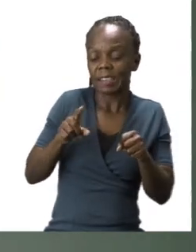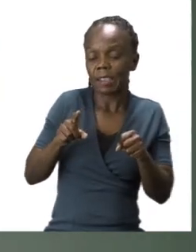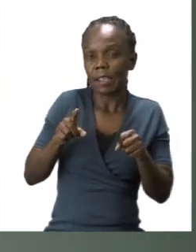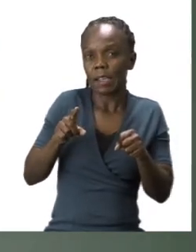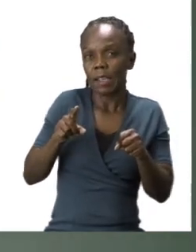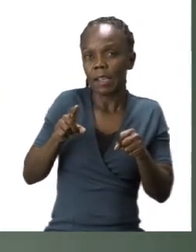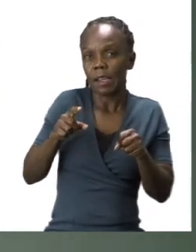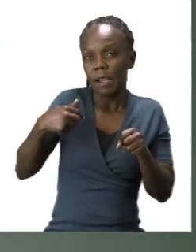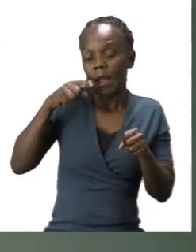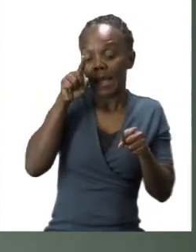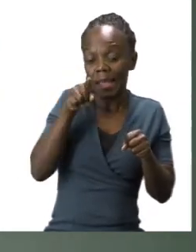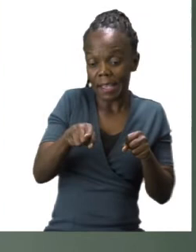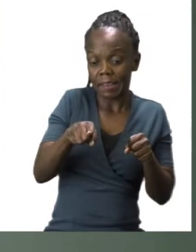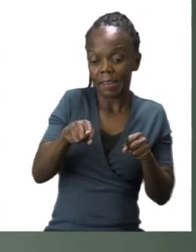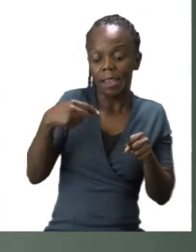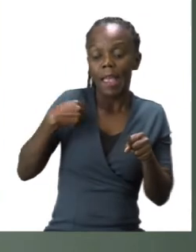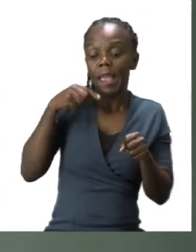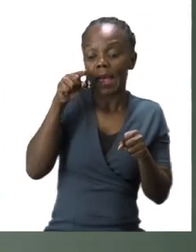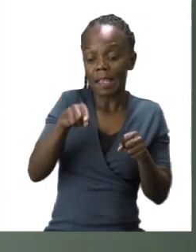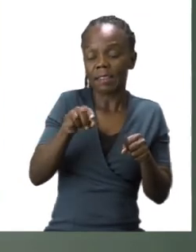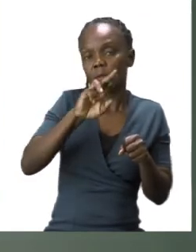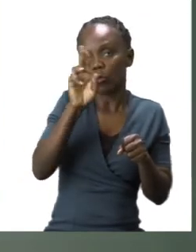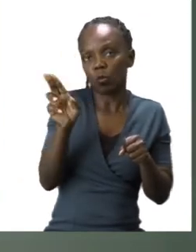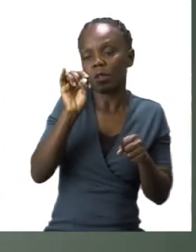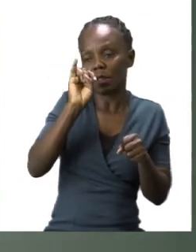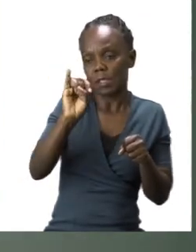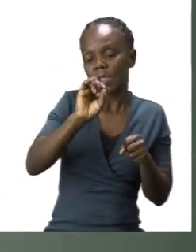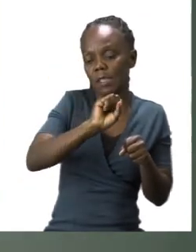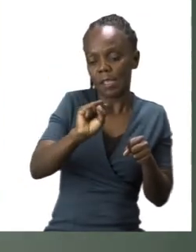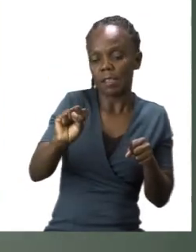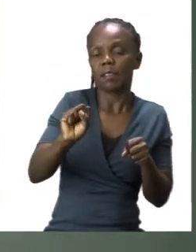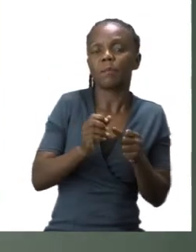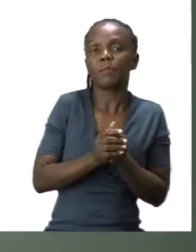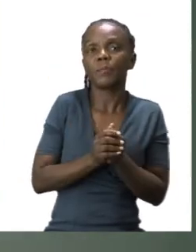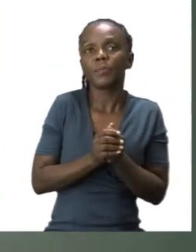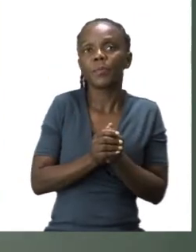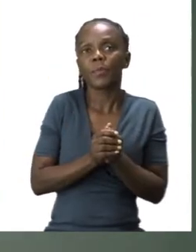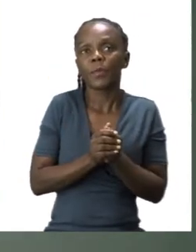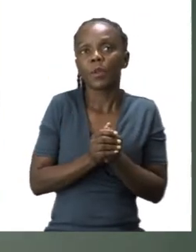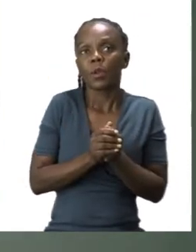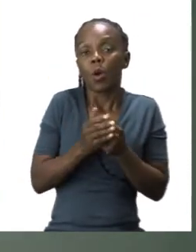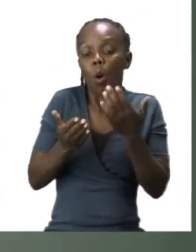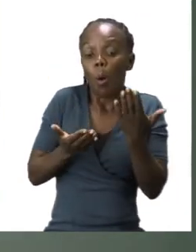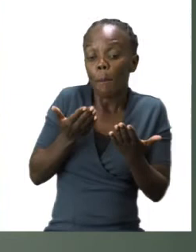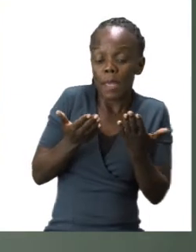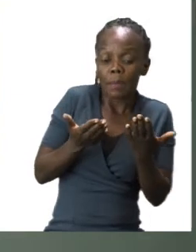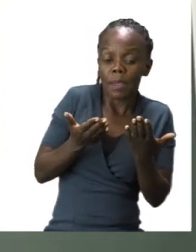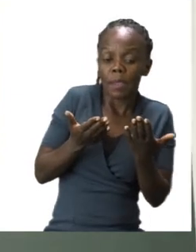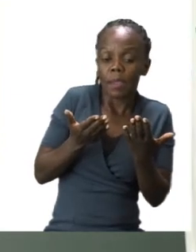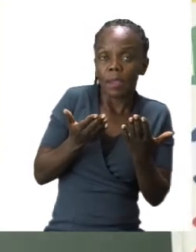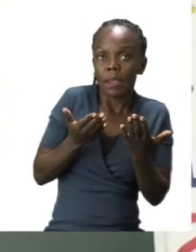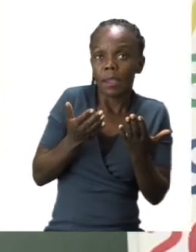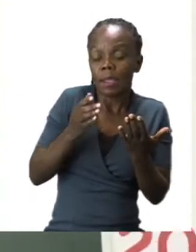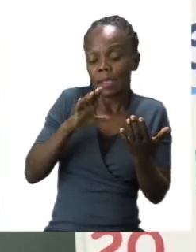Very good. And if it belongs to a girl or a woman, we say